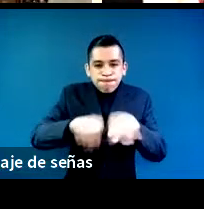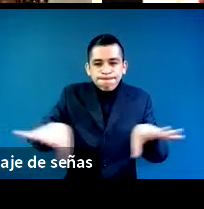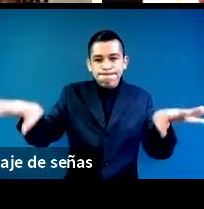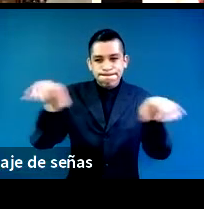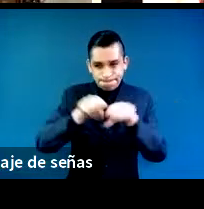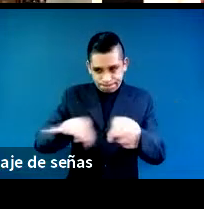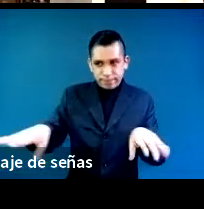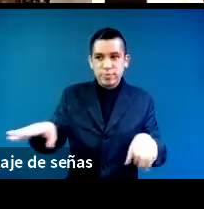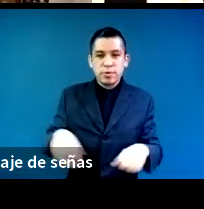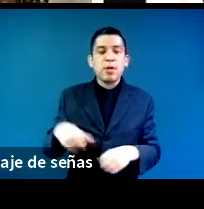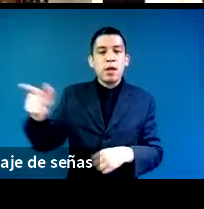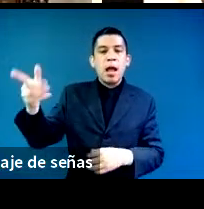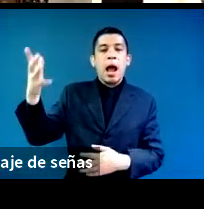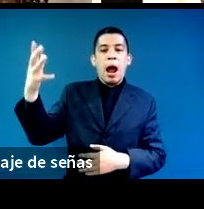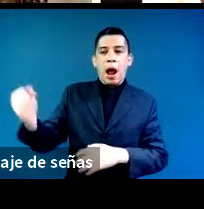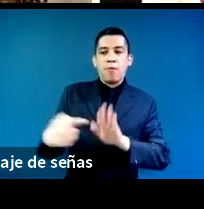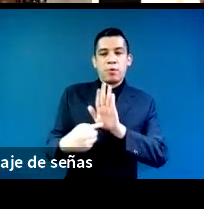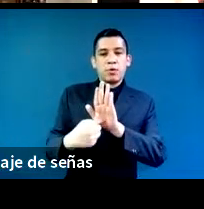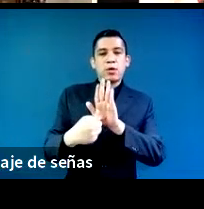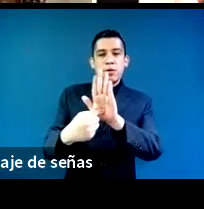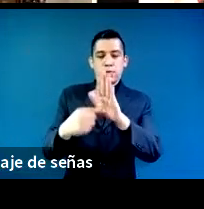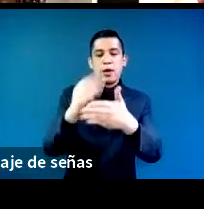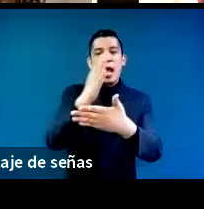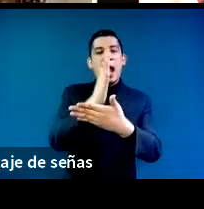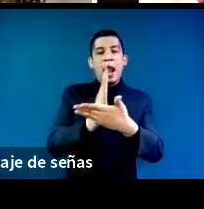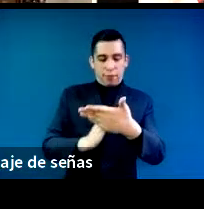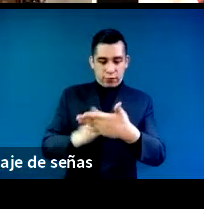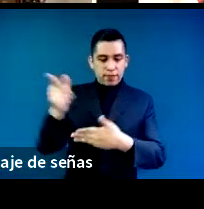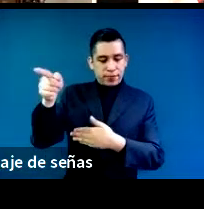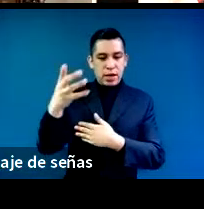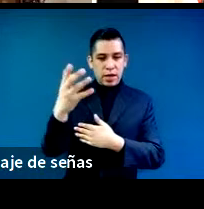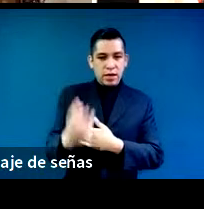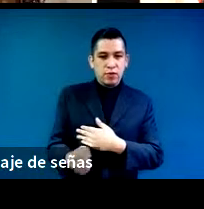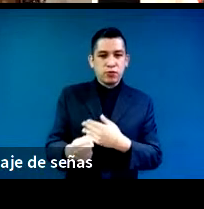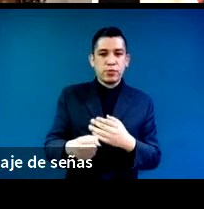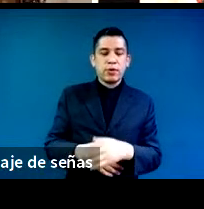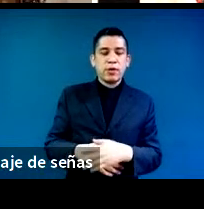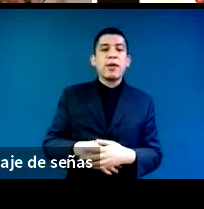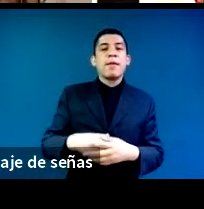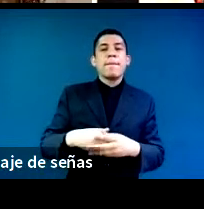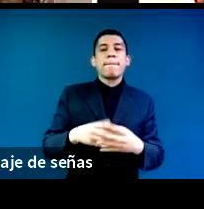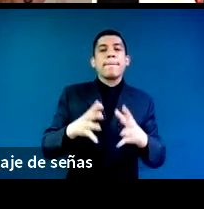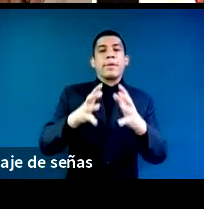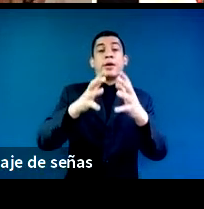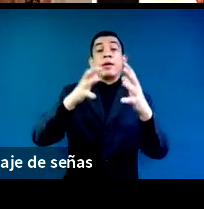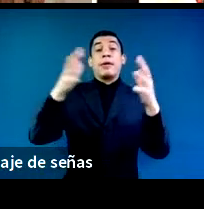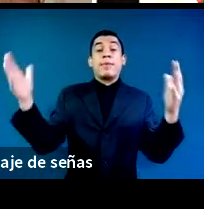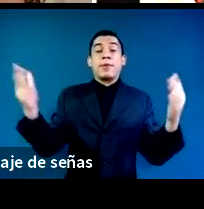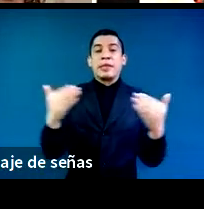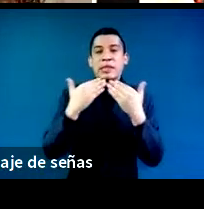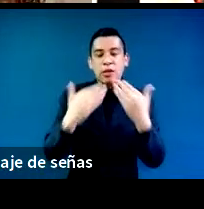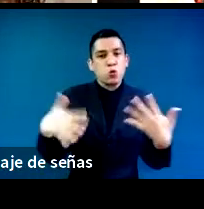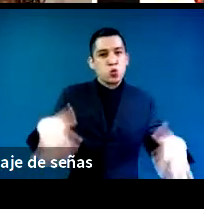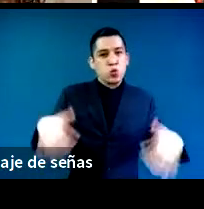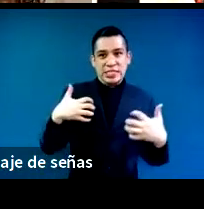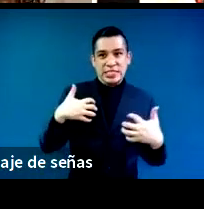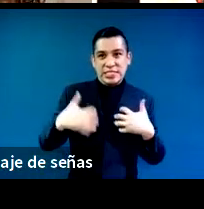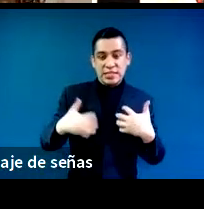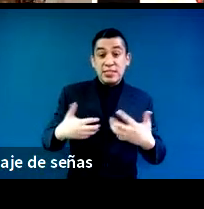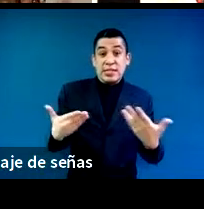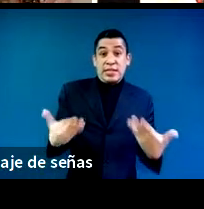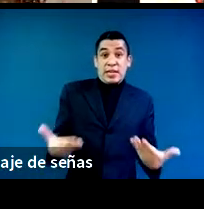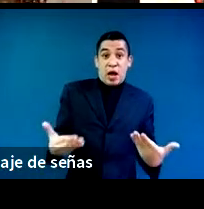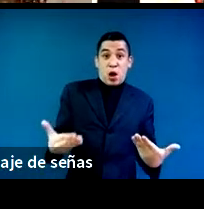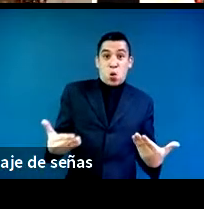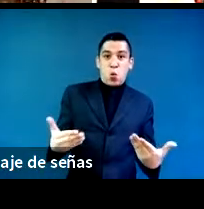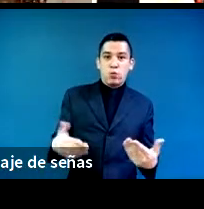Very interesting. Thank you so much, Nina. Moving up to Edmund Yakani, since we're also rounding up our participation in